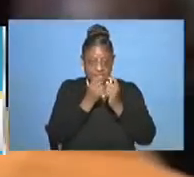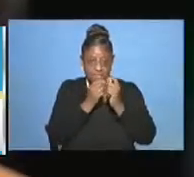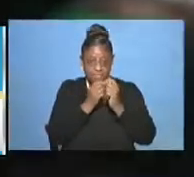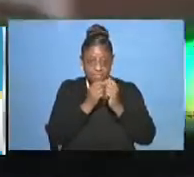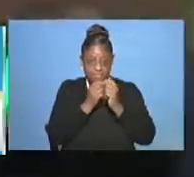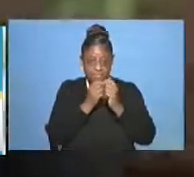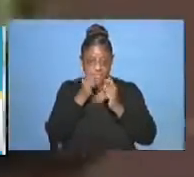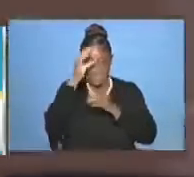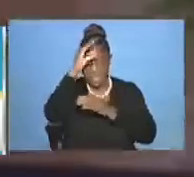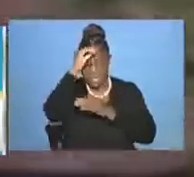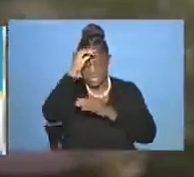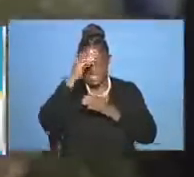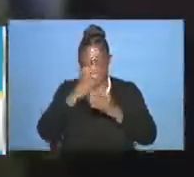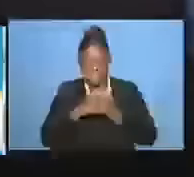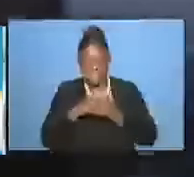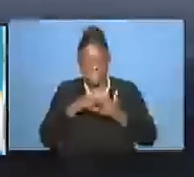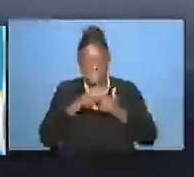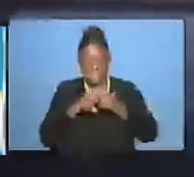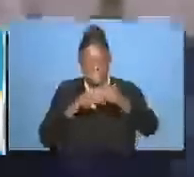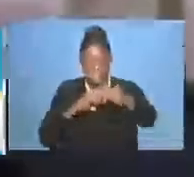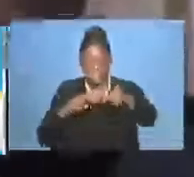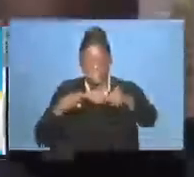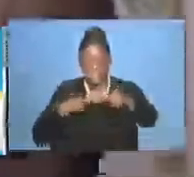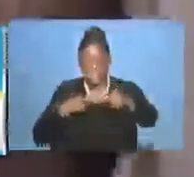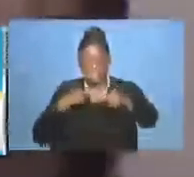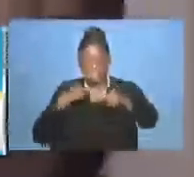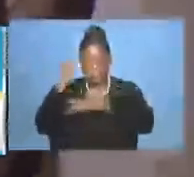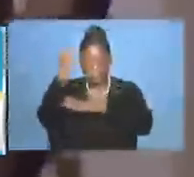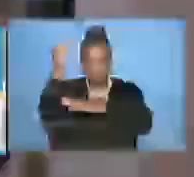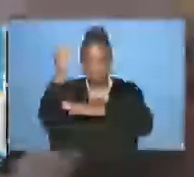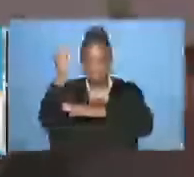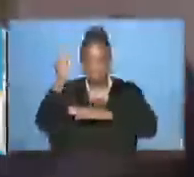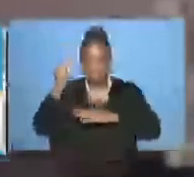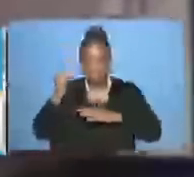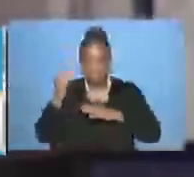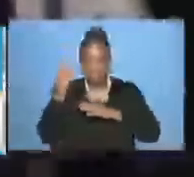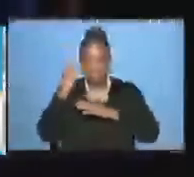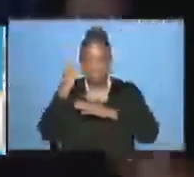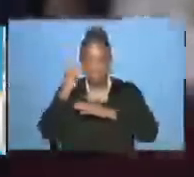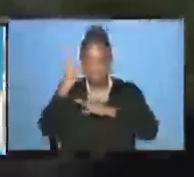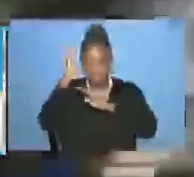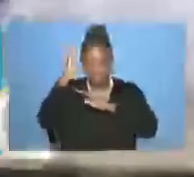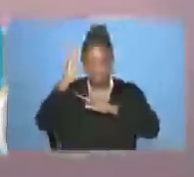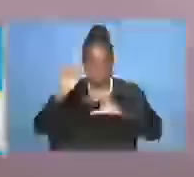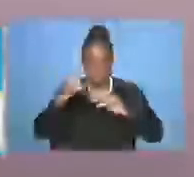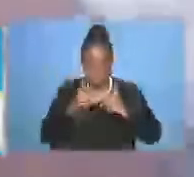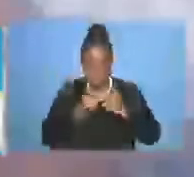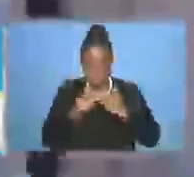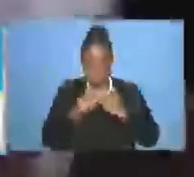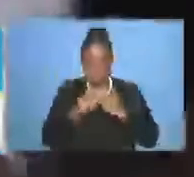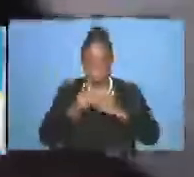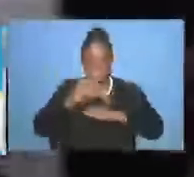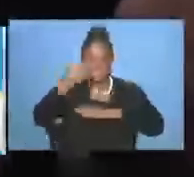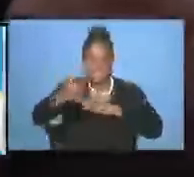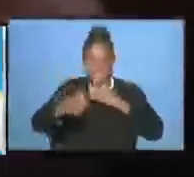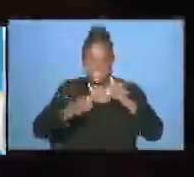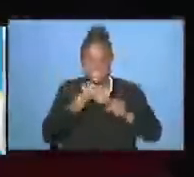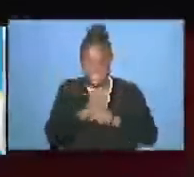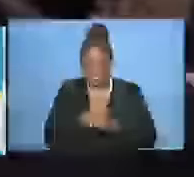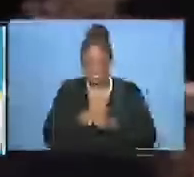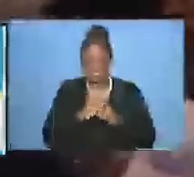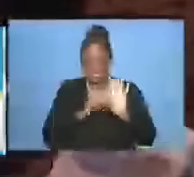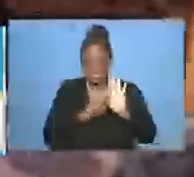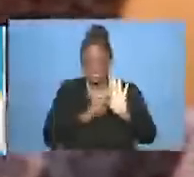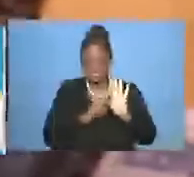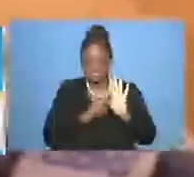weekend also saw the official launch for the Golden Jubilee edition of the Bahama Games set to take place next year, with the event not having